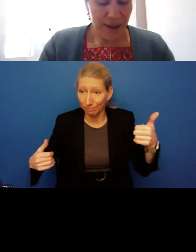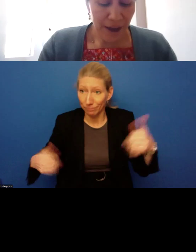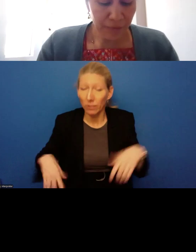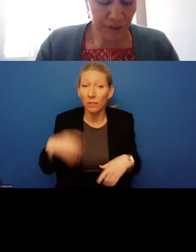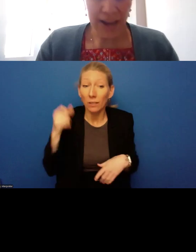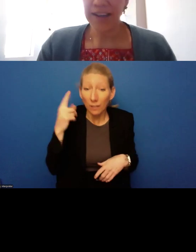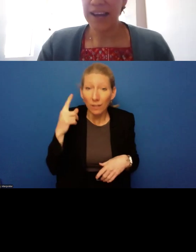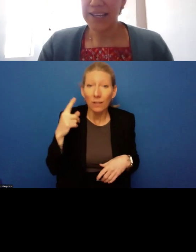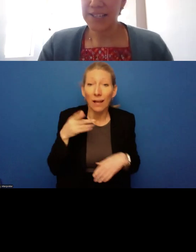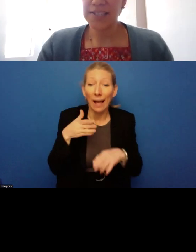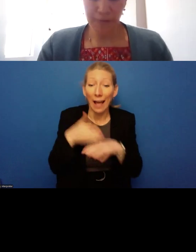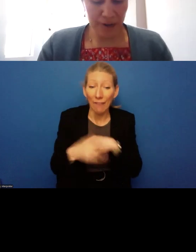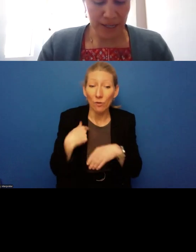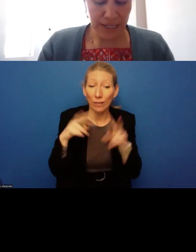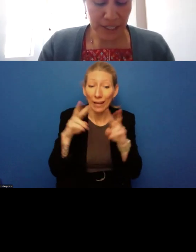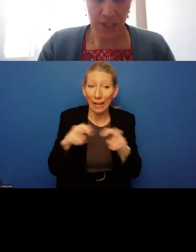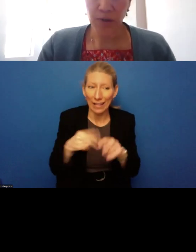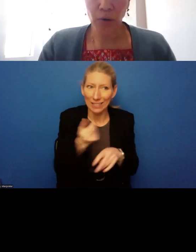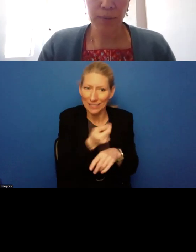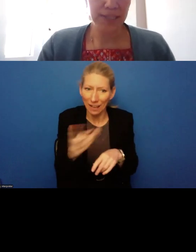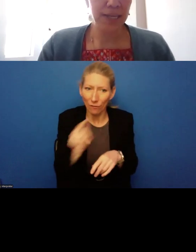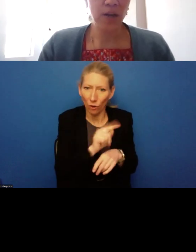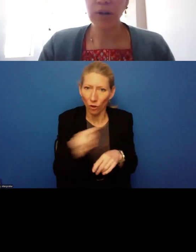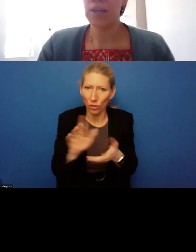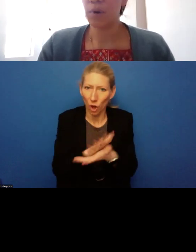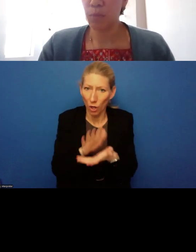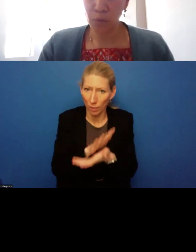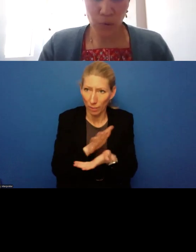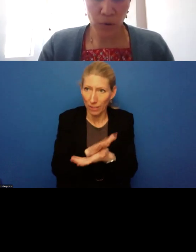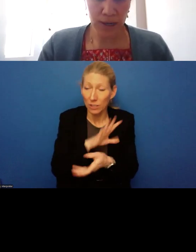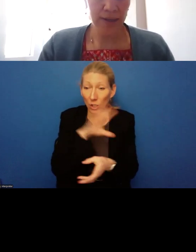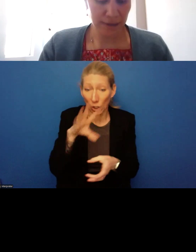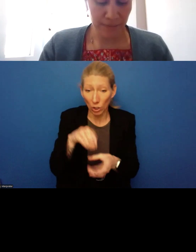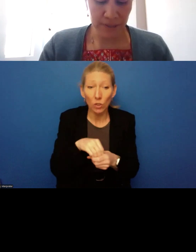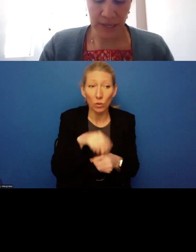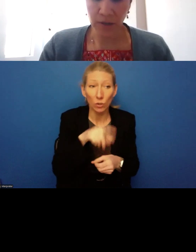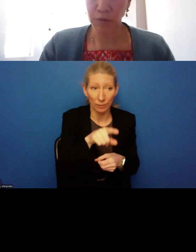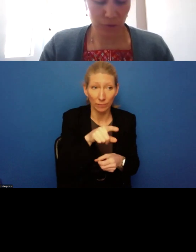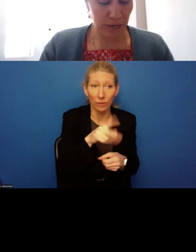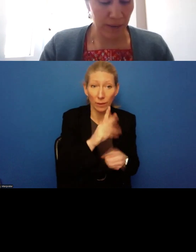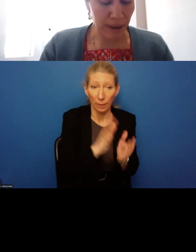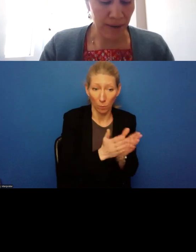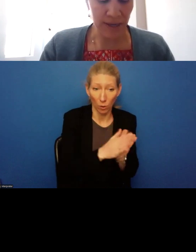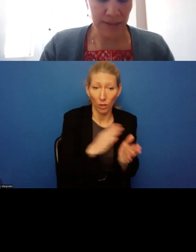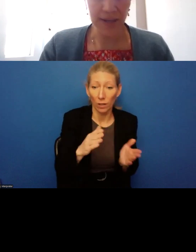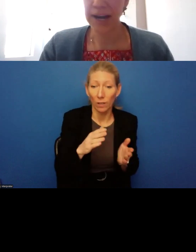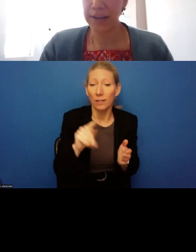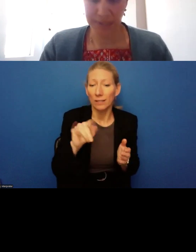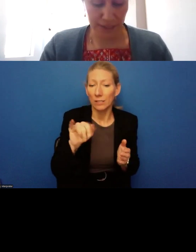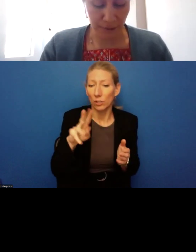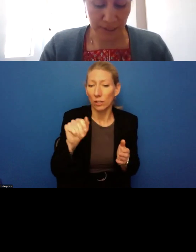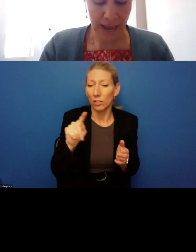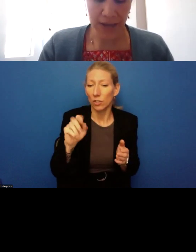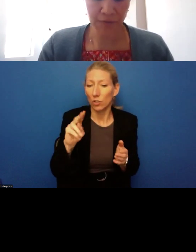However, after analyzing several K'iche documents, including the Popol Vuh, the title of Totonicapán, and the